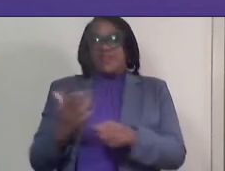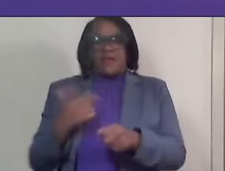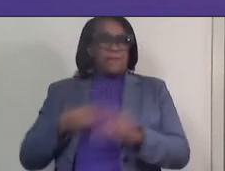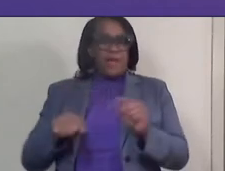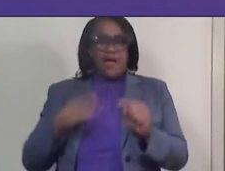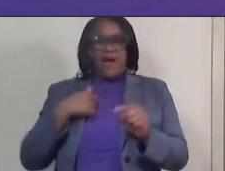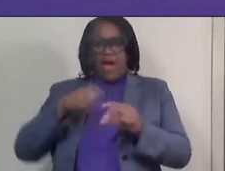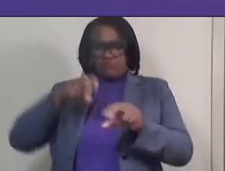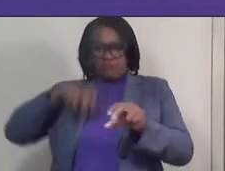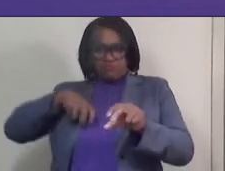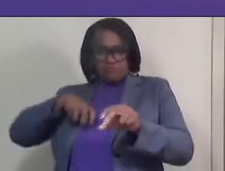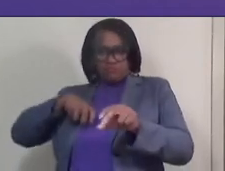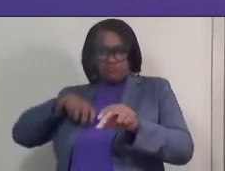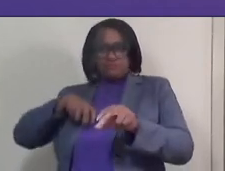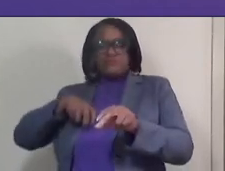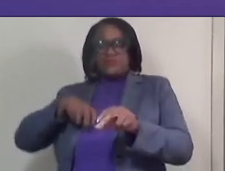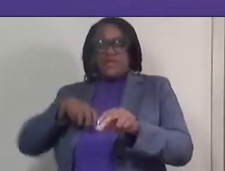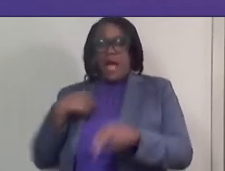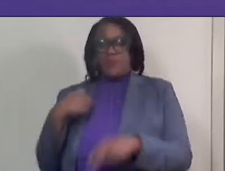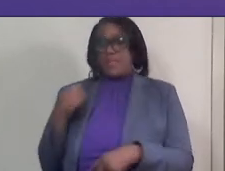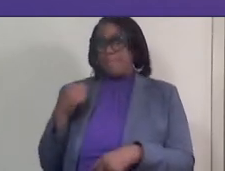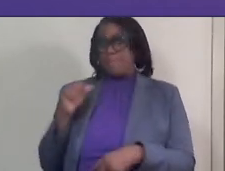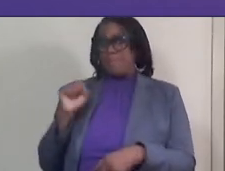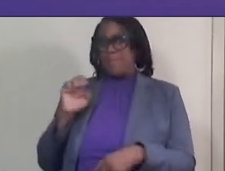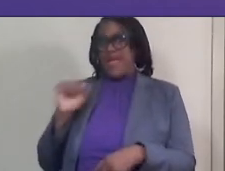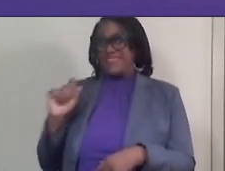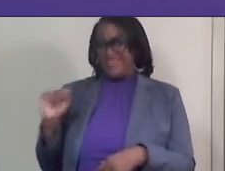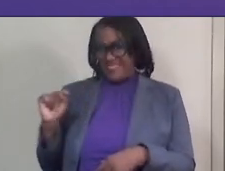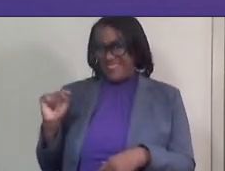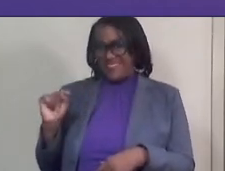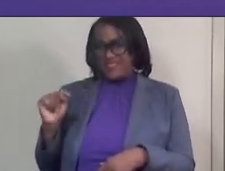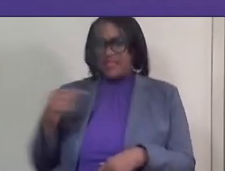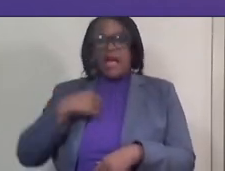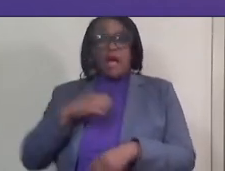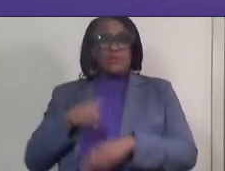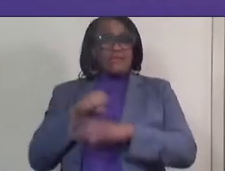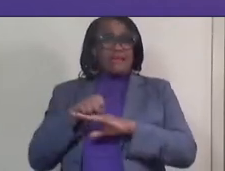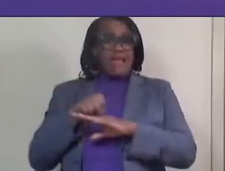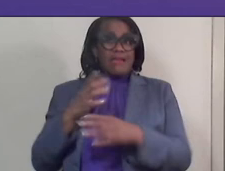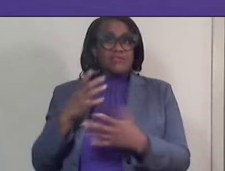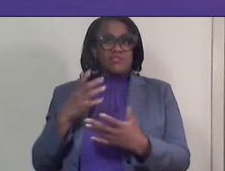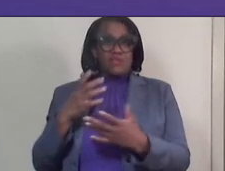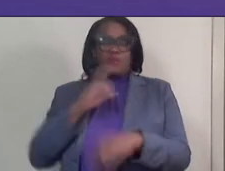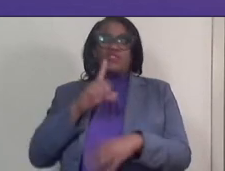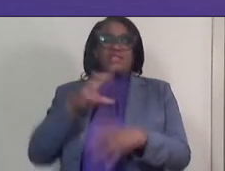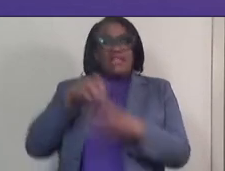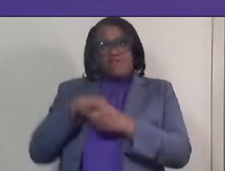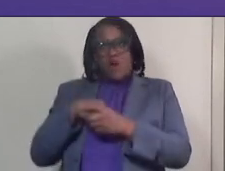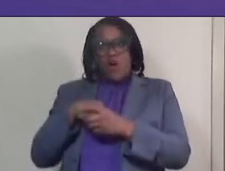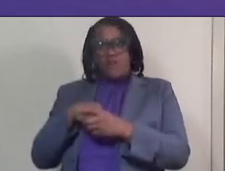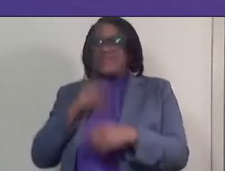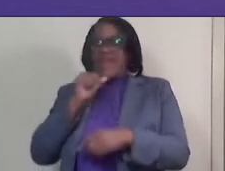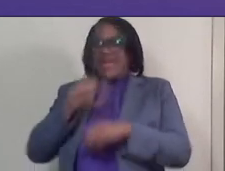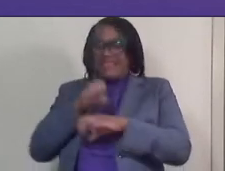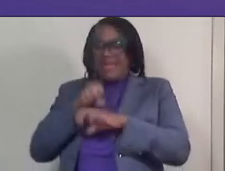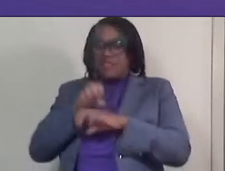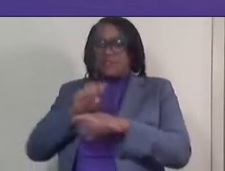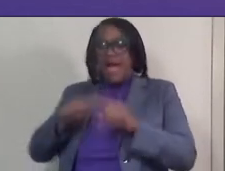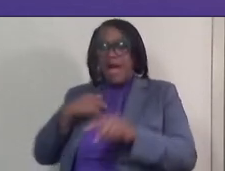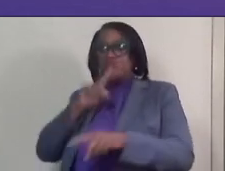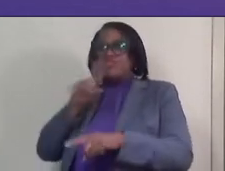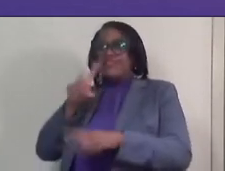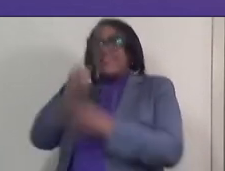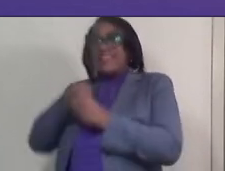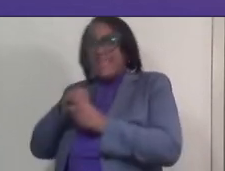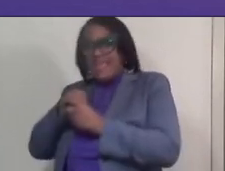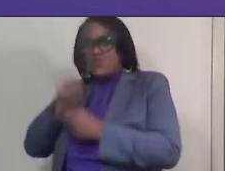seat in this particular project. I was engaged, but that back seat. So it was very powerful to have her be the director